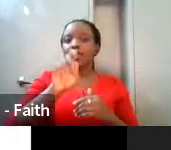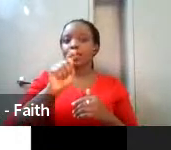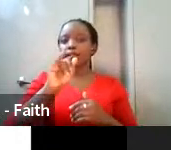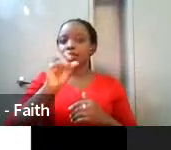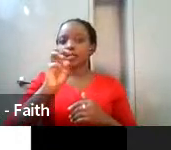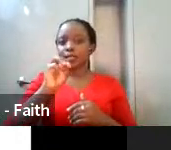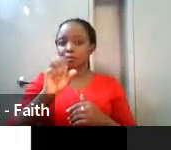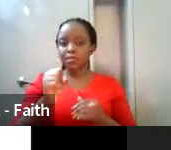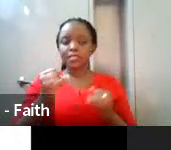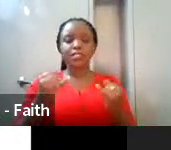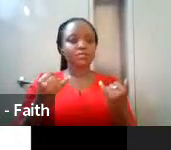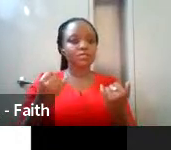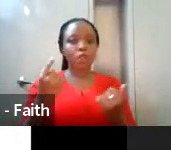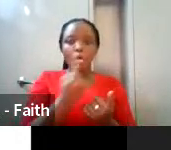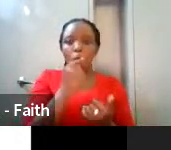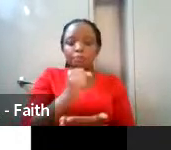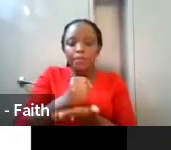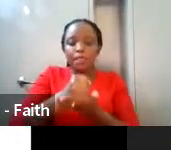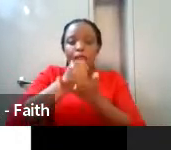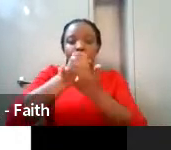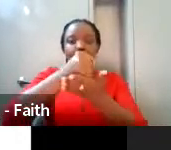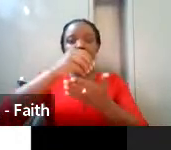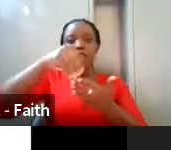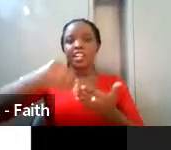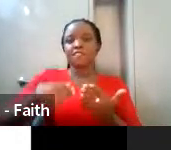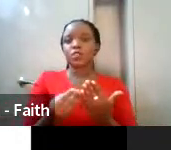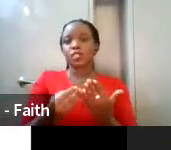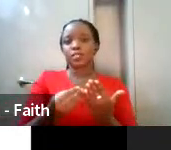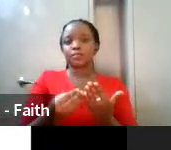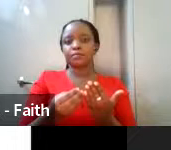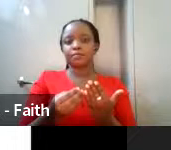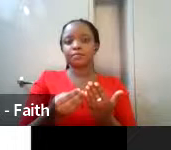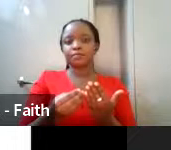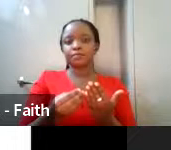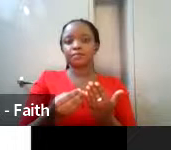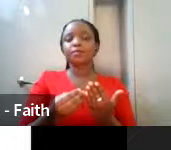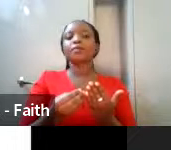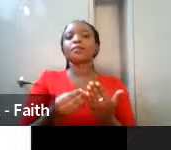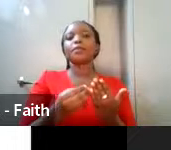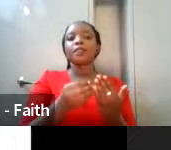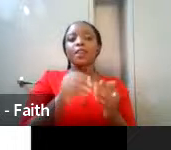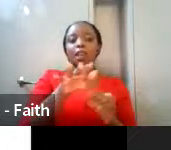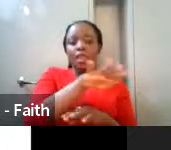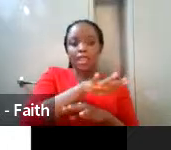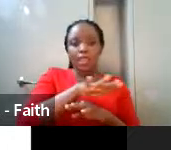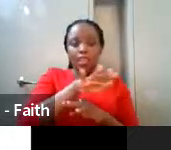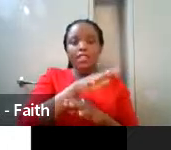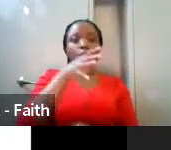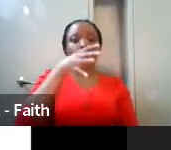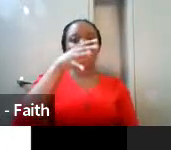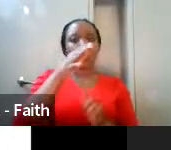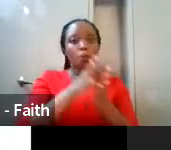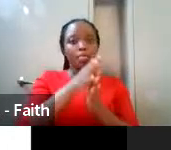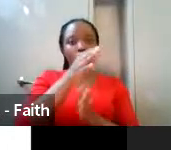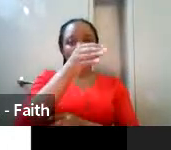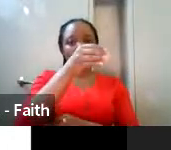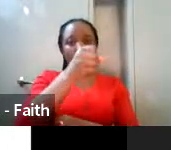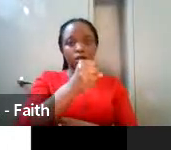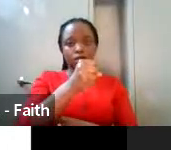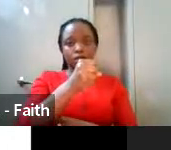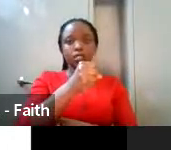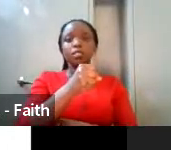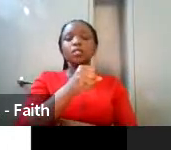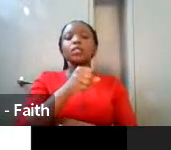helps with invoicing. So on the area of withholding, the same way you put the